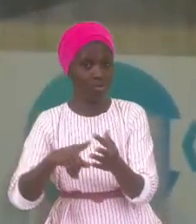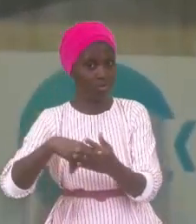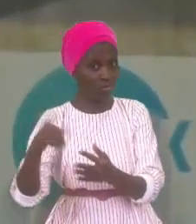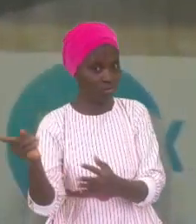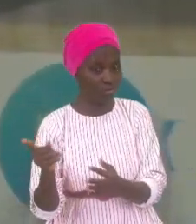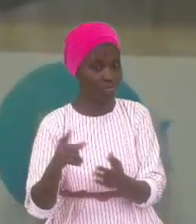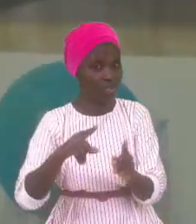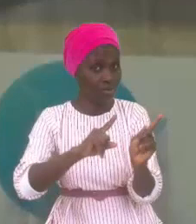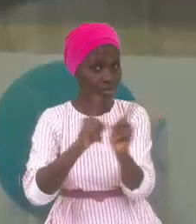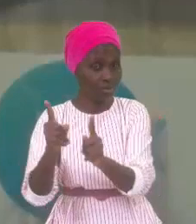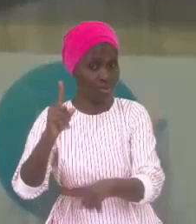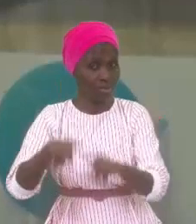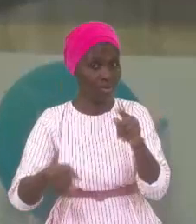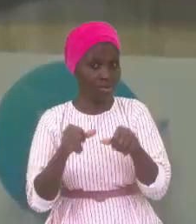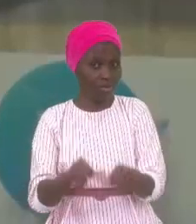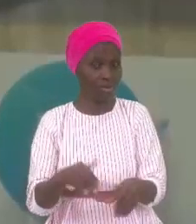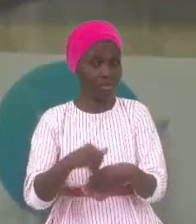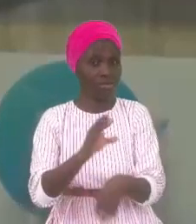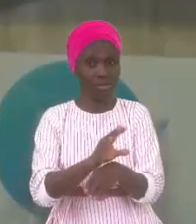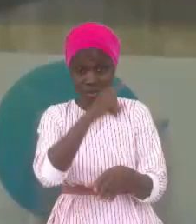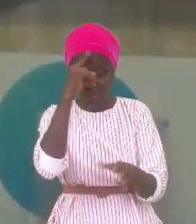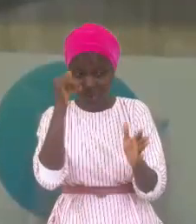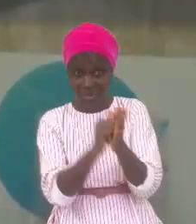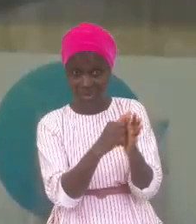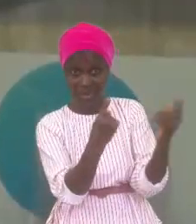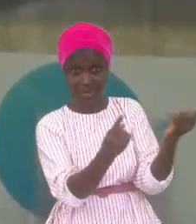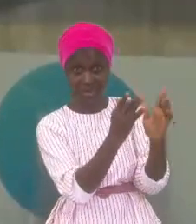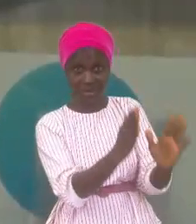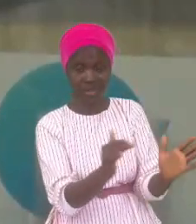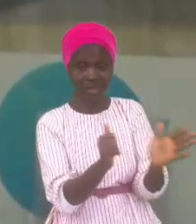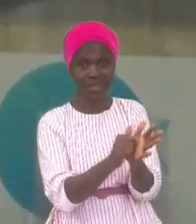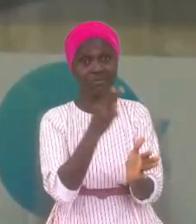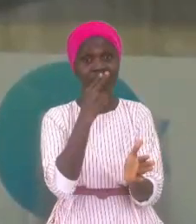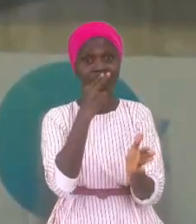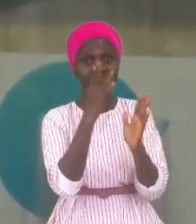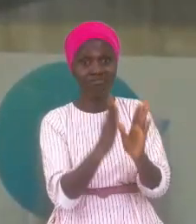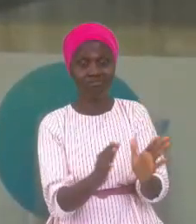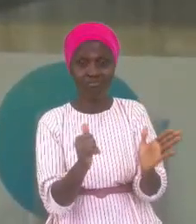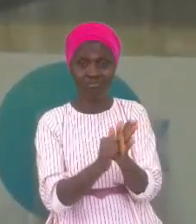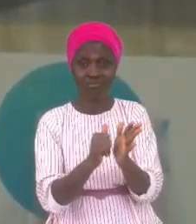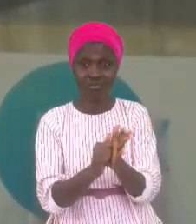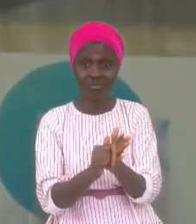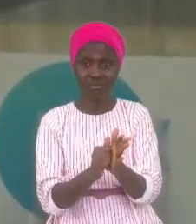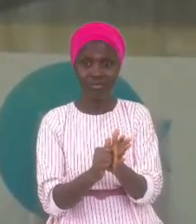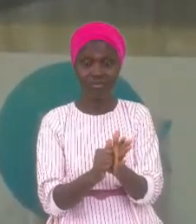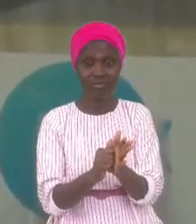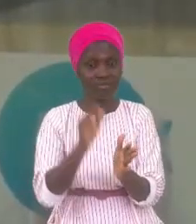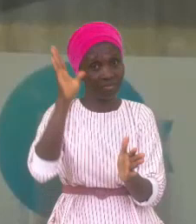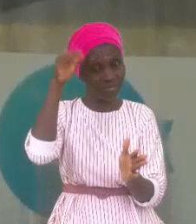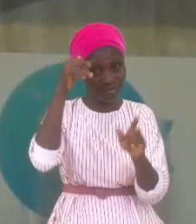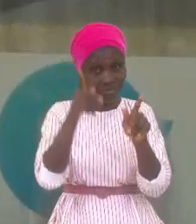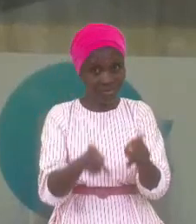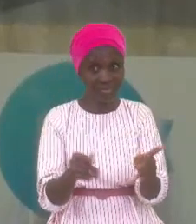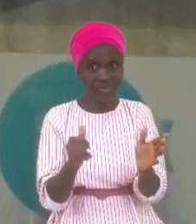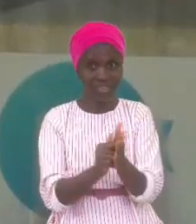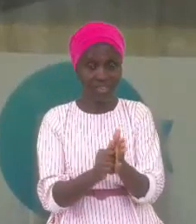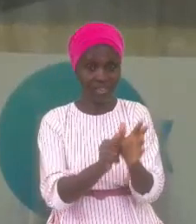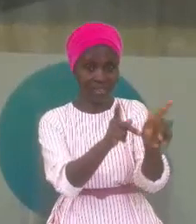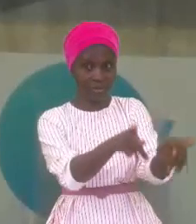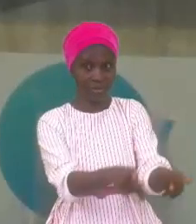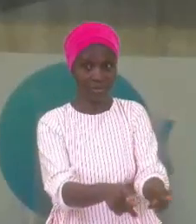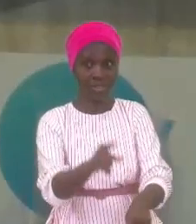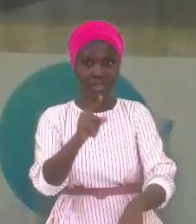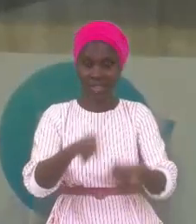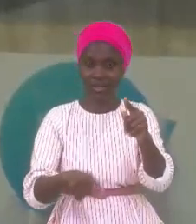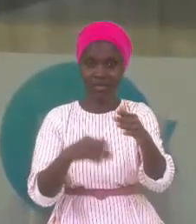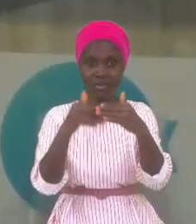that outsider, that sinner, that smoker, that renegade, and that fellow, he cannot build